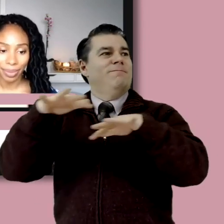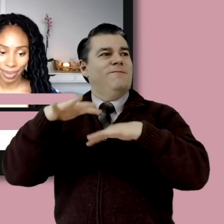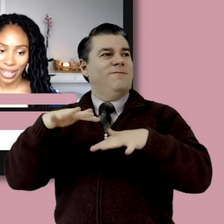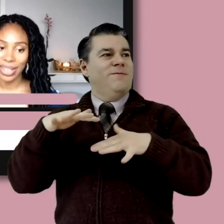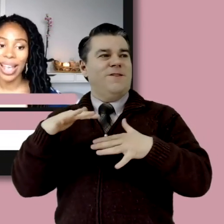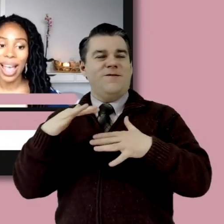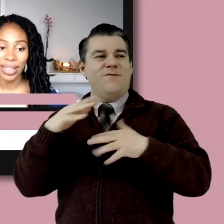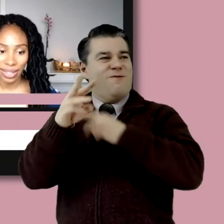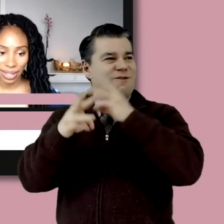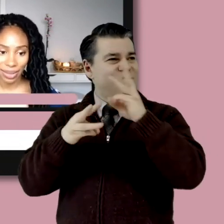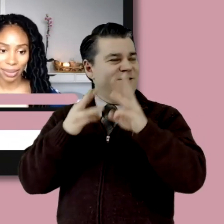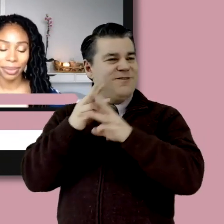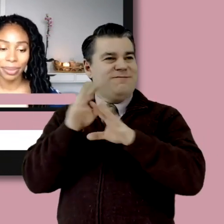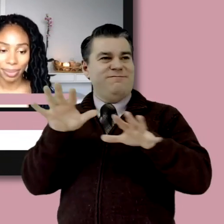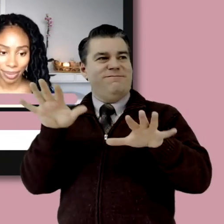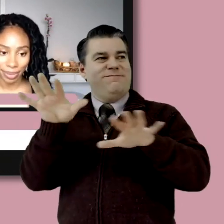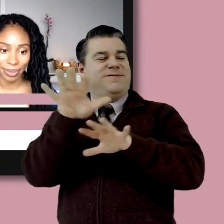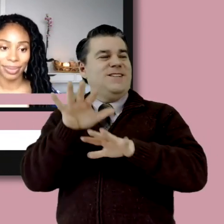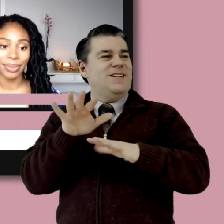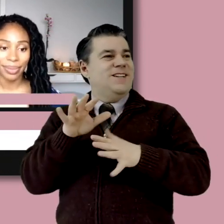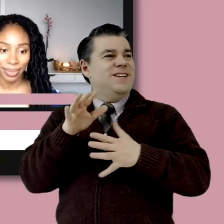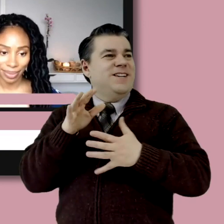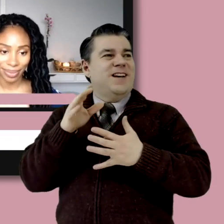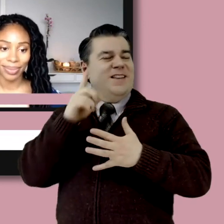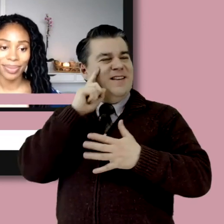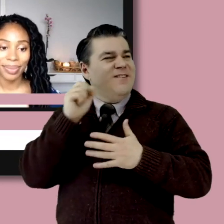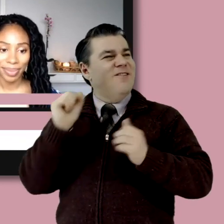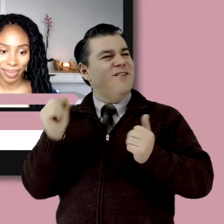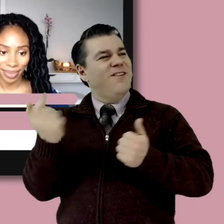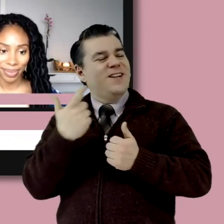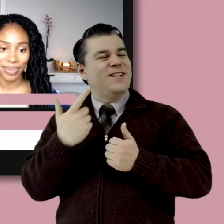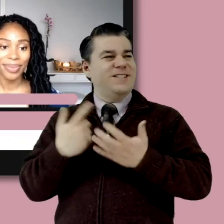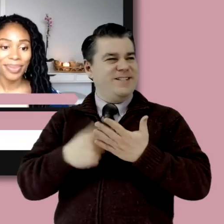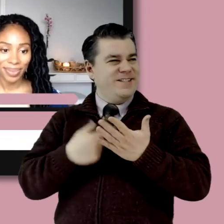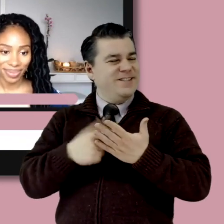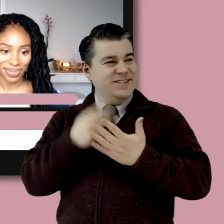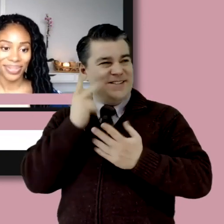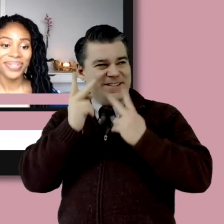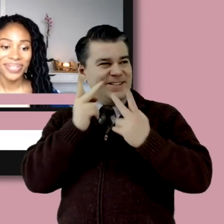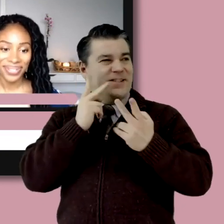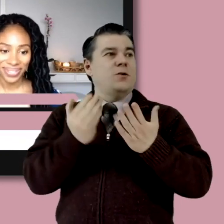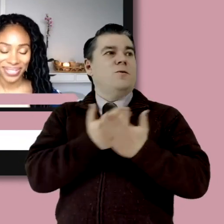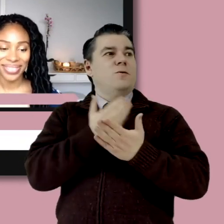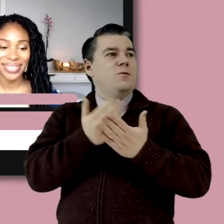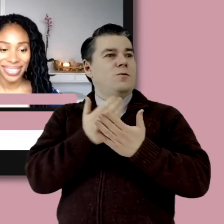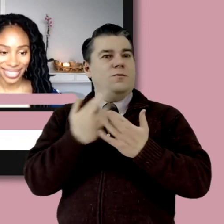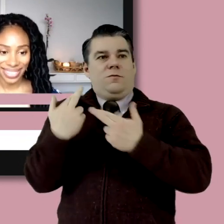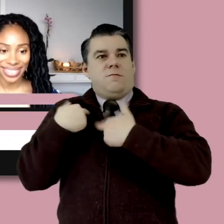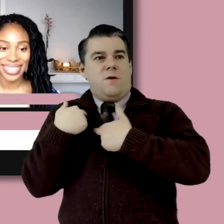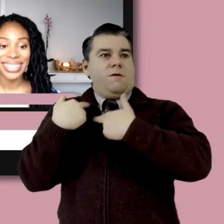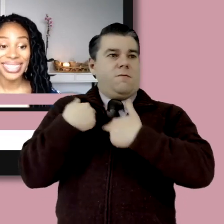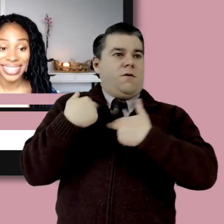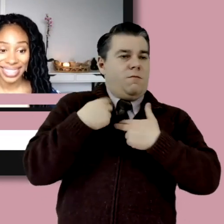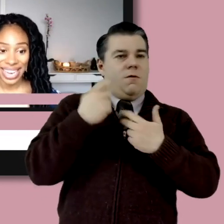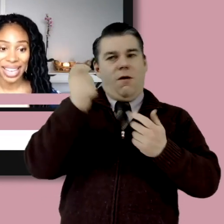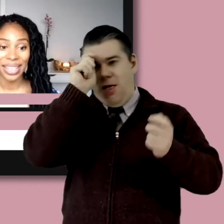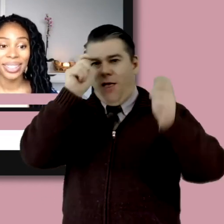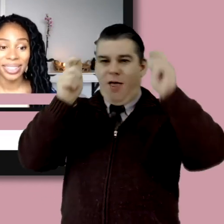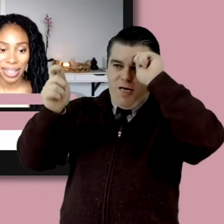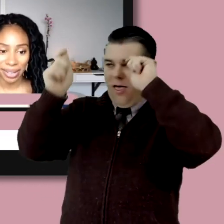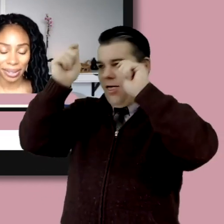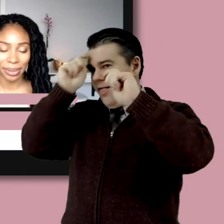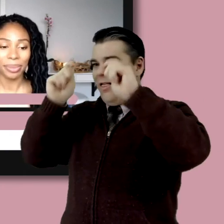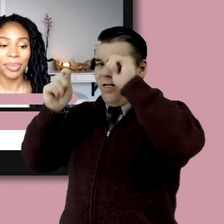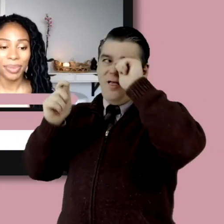world, and everyone, I think, needs to hear that sometimes, especially with all of the new hats that we might be wearing. We as